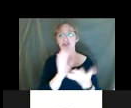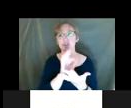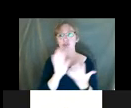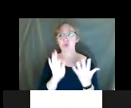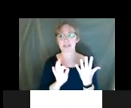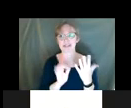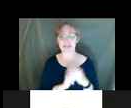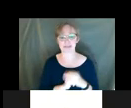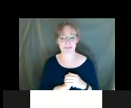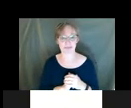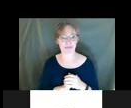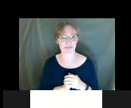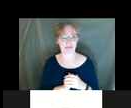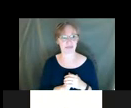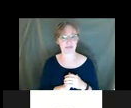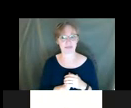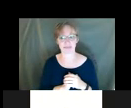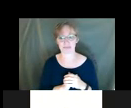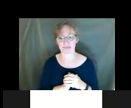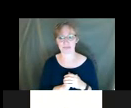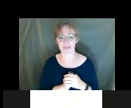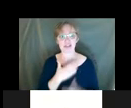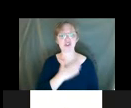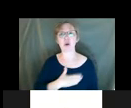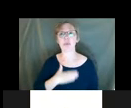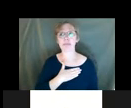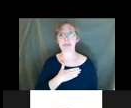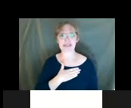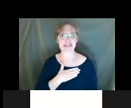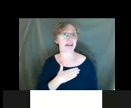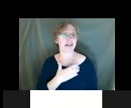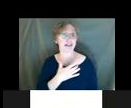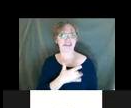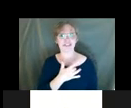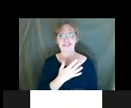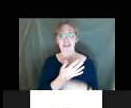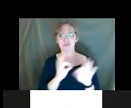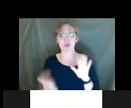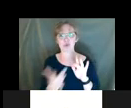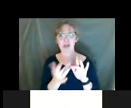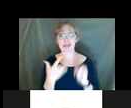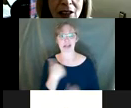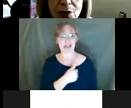and choice. Please feel free to contact us. Again, our numbers are